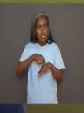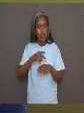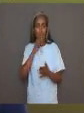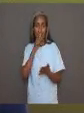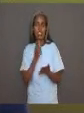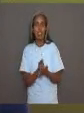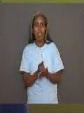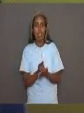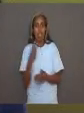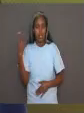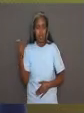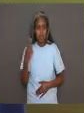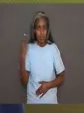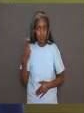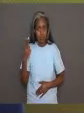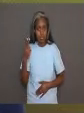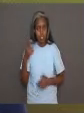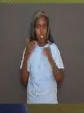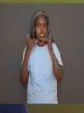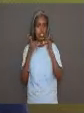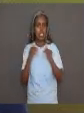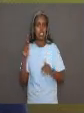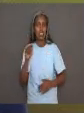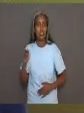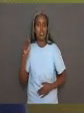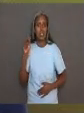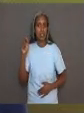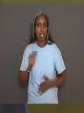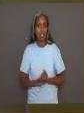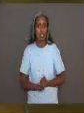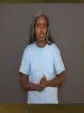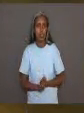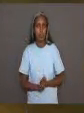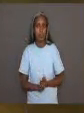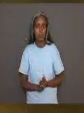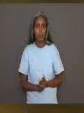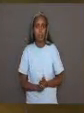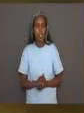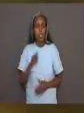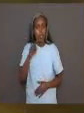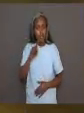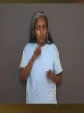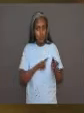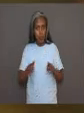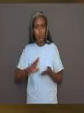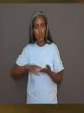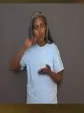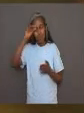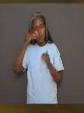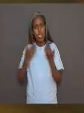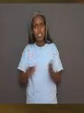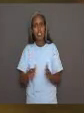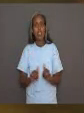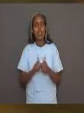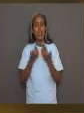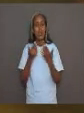data using standard deviation. You also learned how to